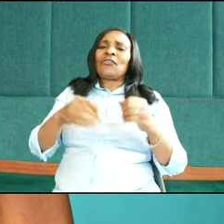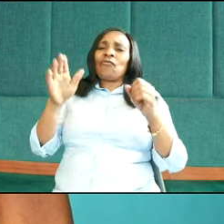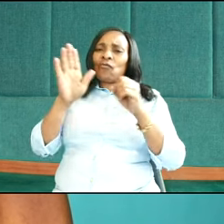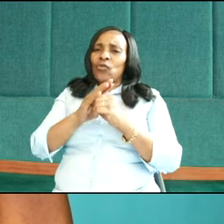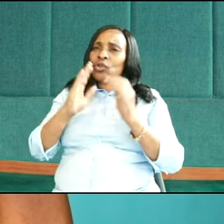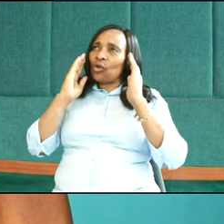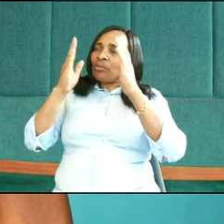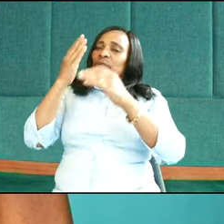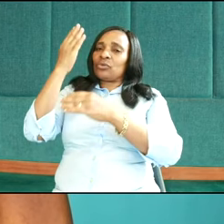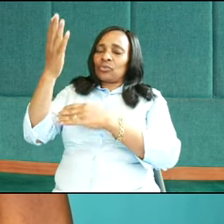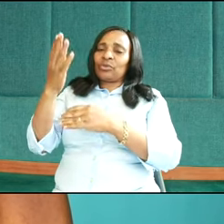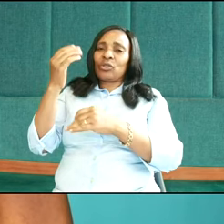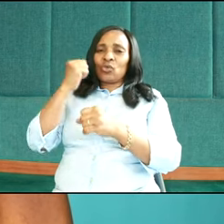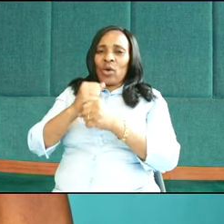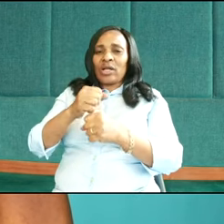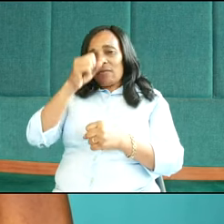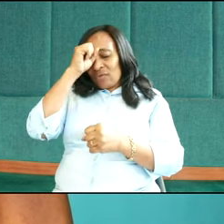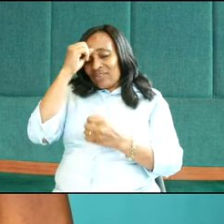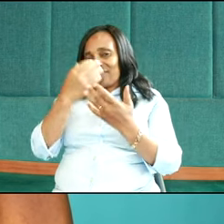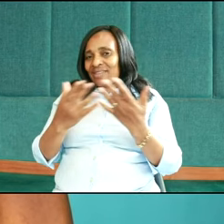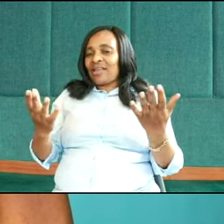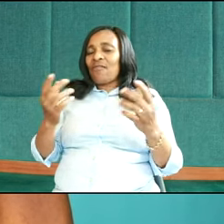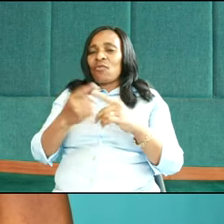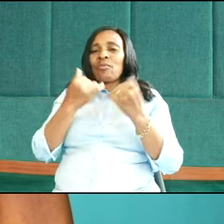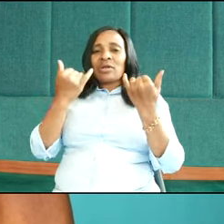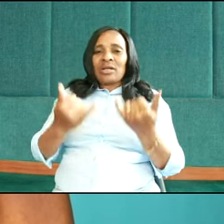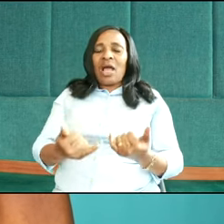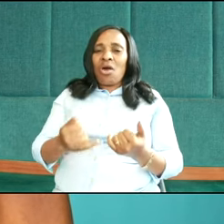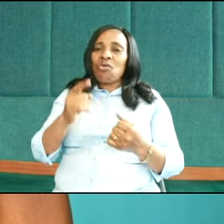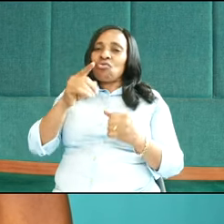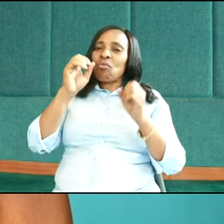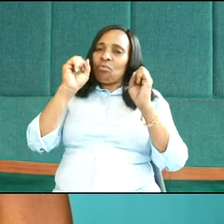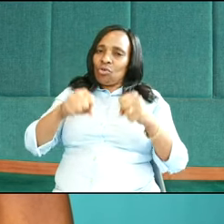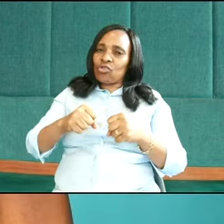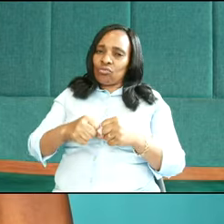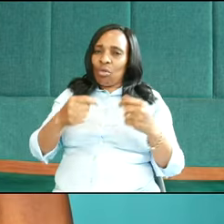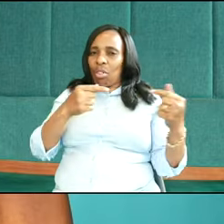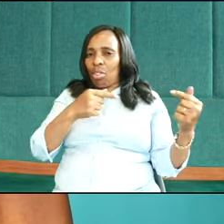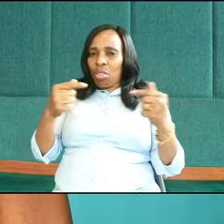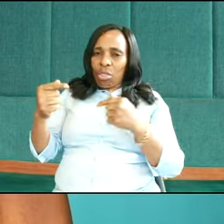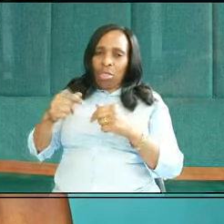him. You have done a foolish thing, and from now on, you will be at war."